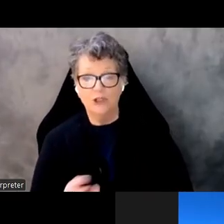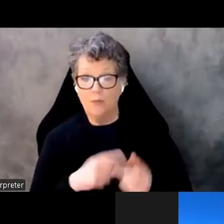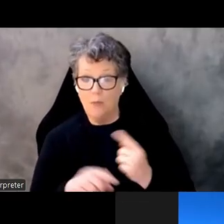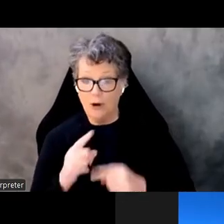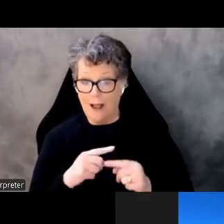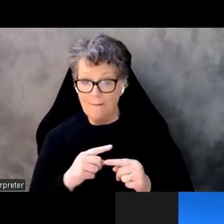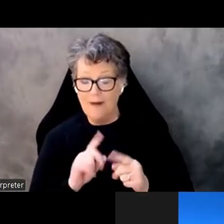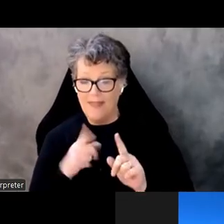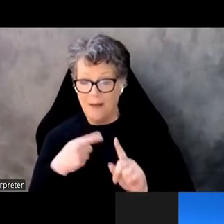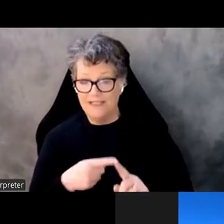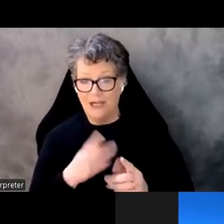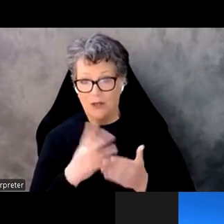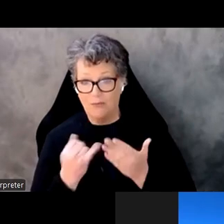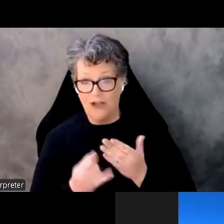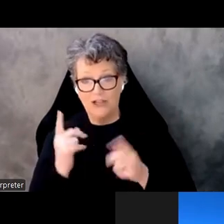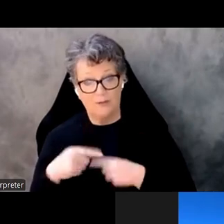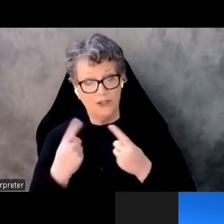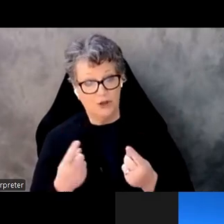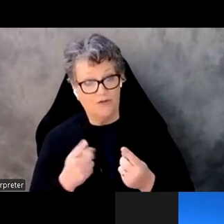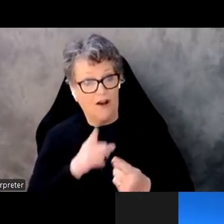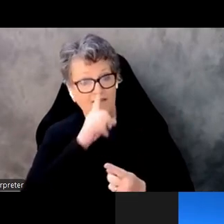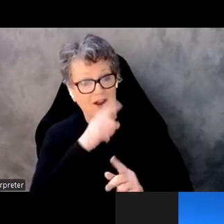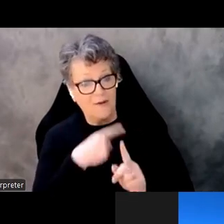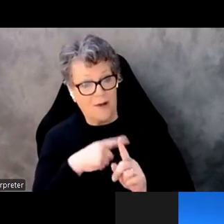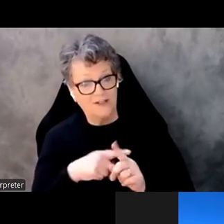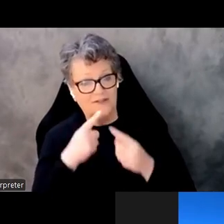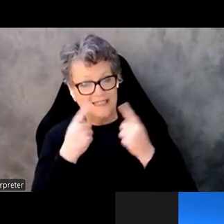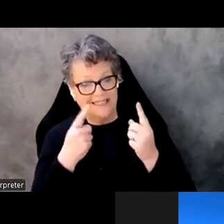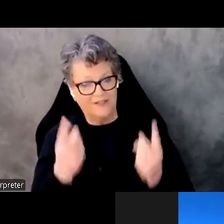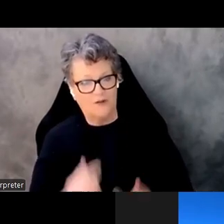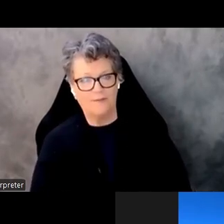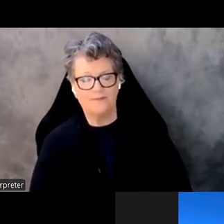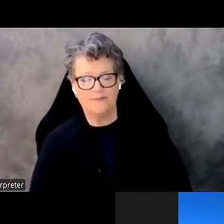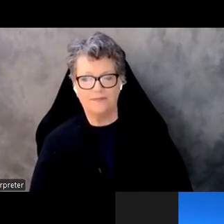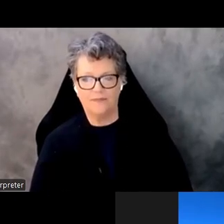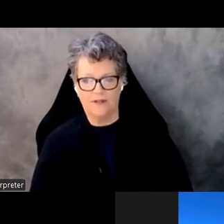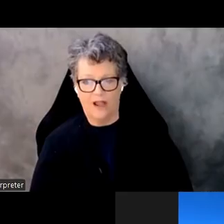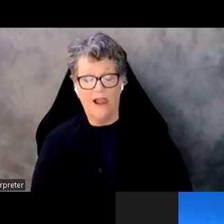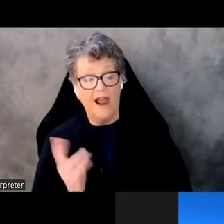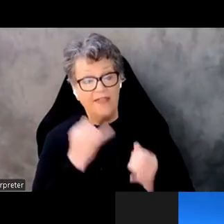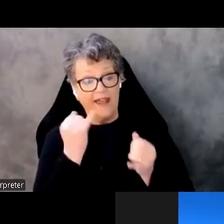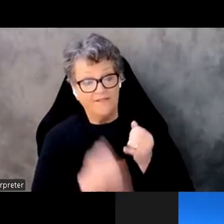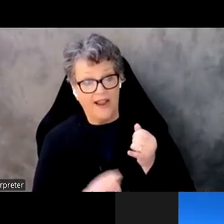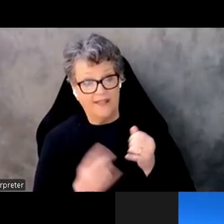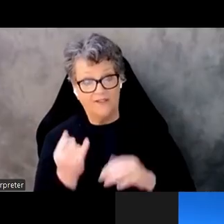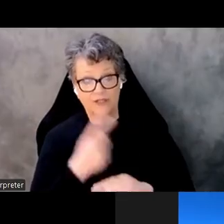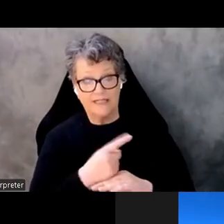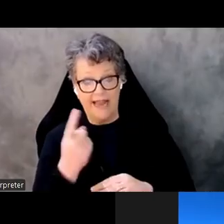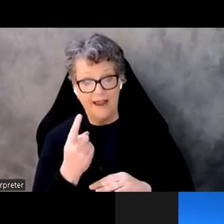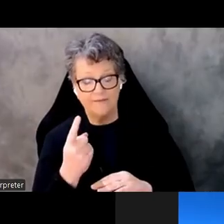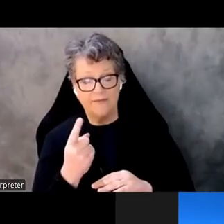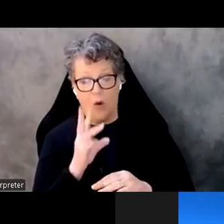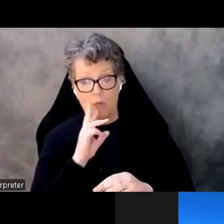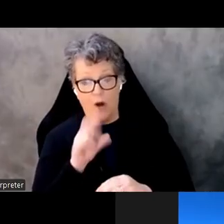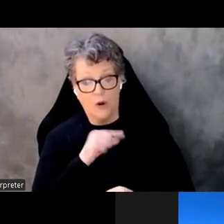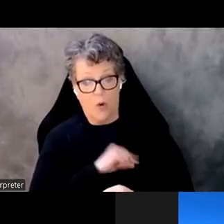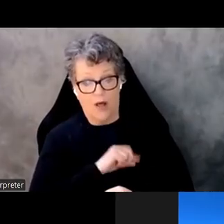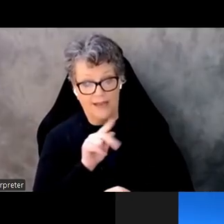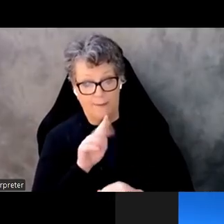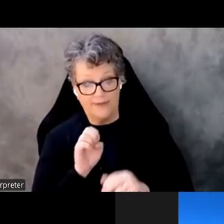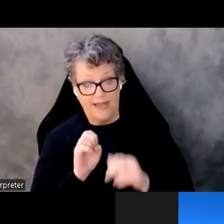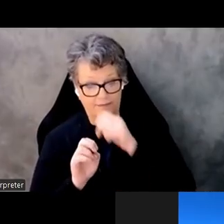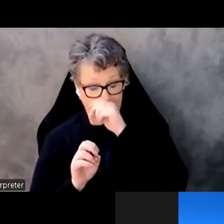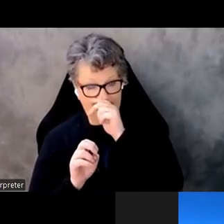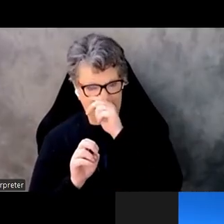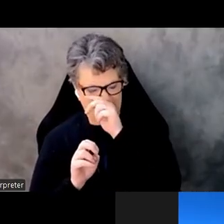that particular project, but so far very successful. Finally, for today, water quality update.